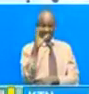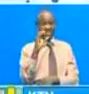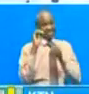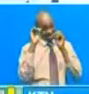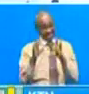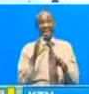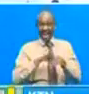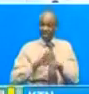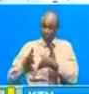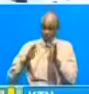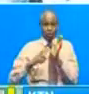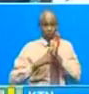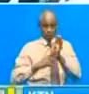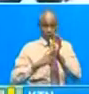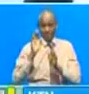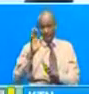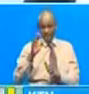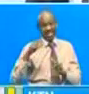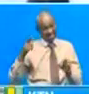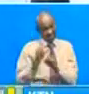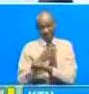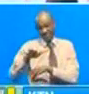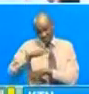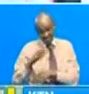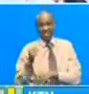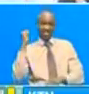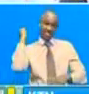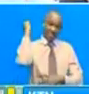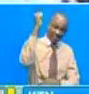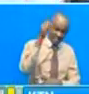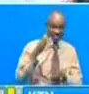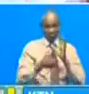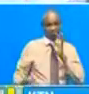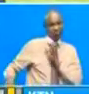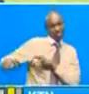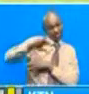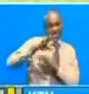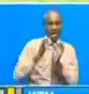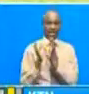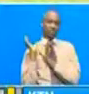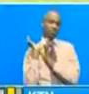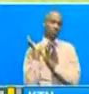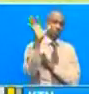an opportunity to show their prowess in the field events like javelin, discus throw, and shot put.